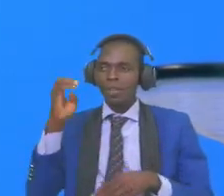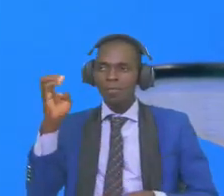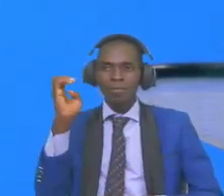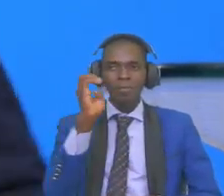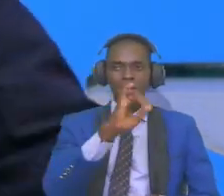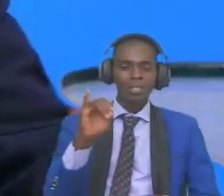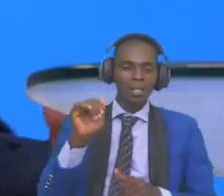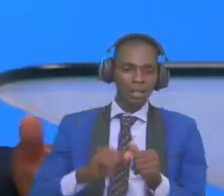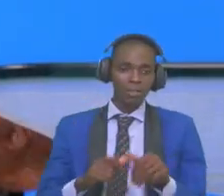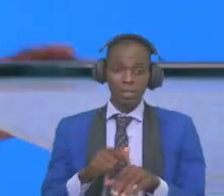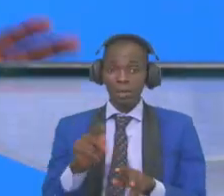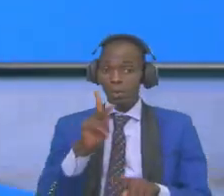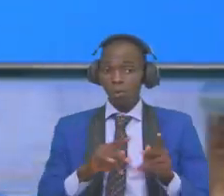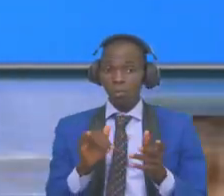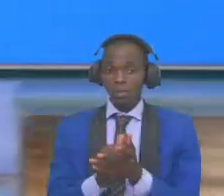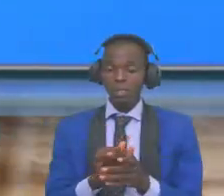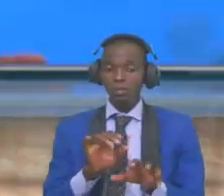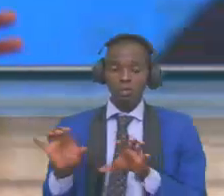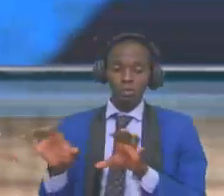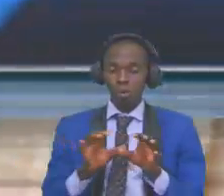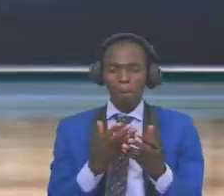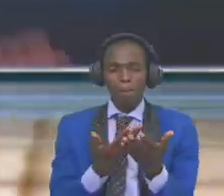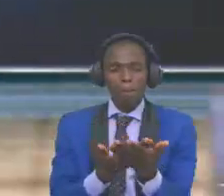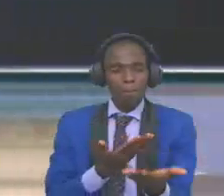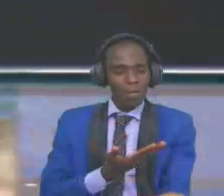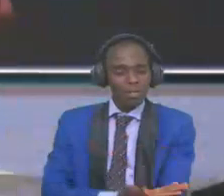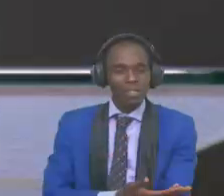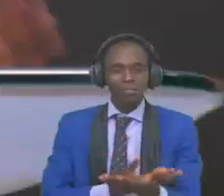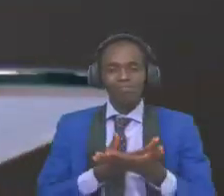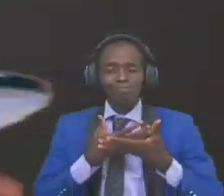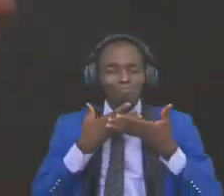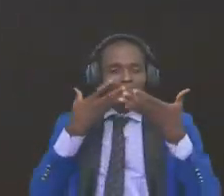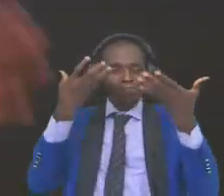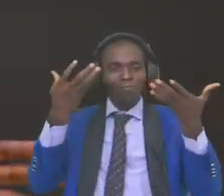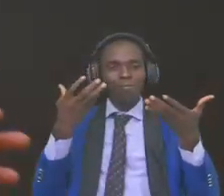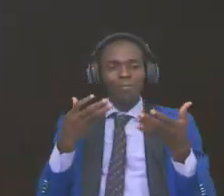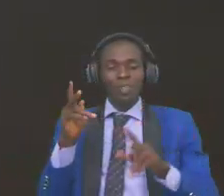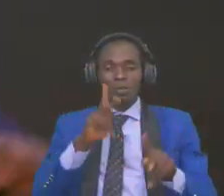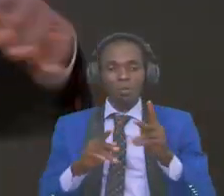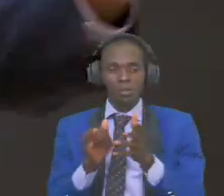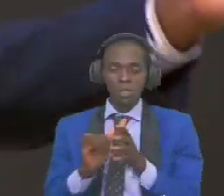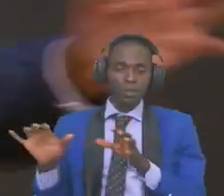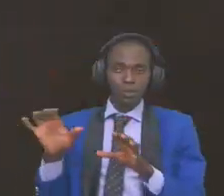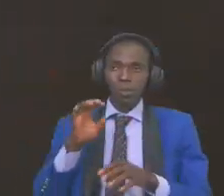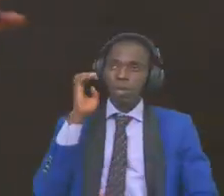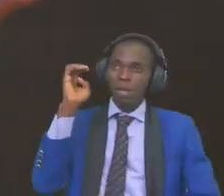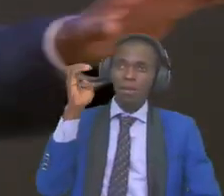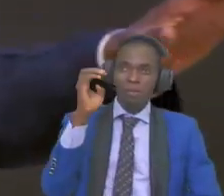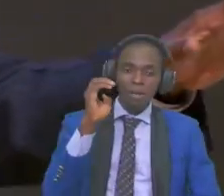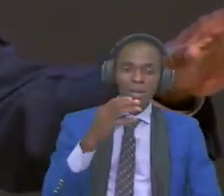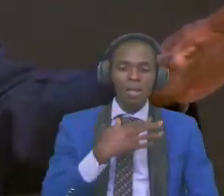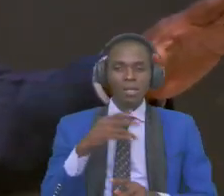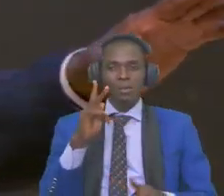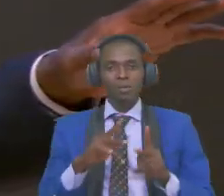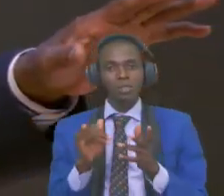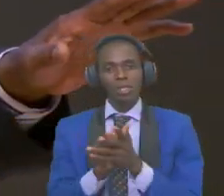Some of those people that used to do morning cry, and the people that used to do evangelism, and the people that